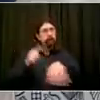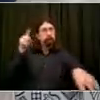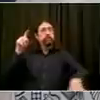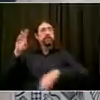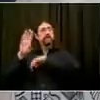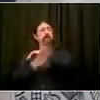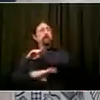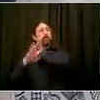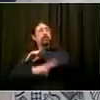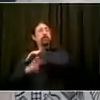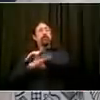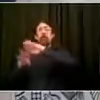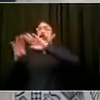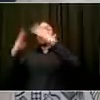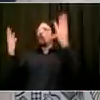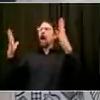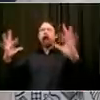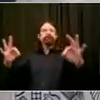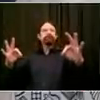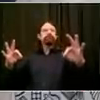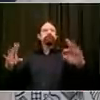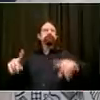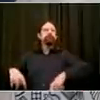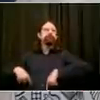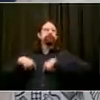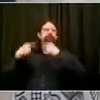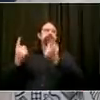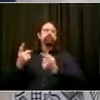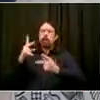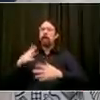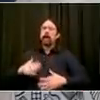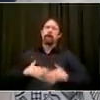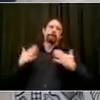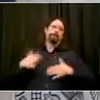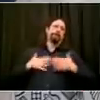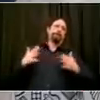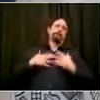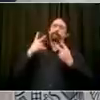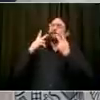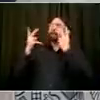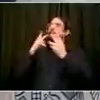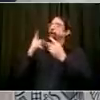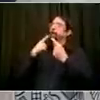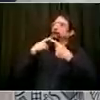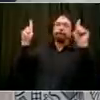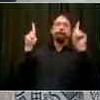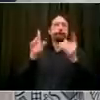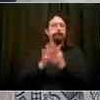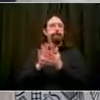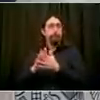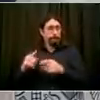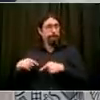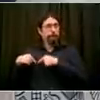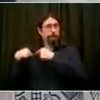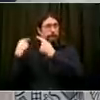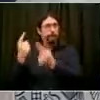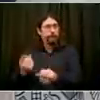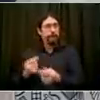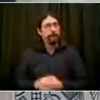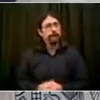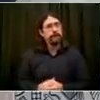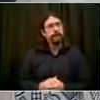a call back before the final decisions about school opening with our healthcare leadership. I remember very vividly